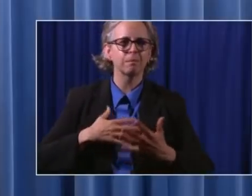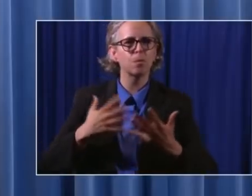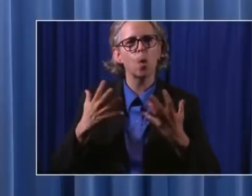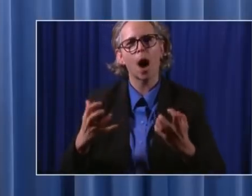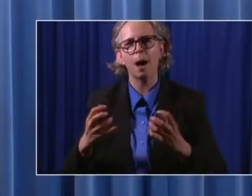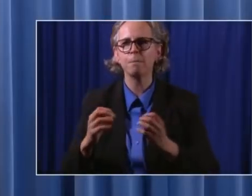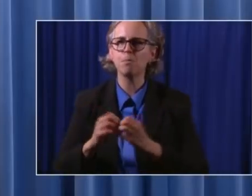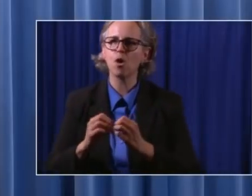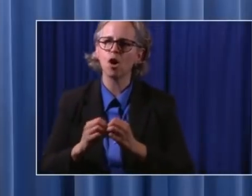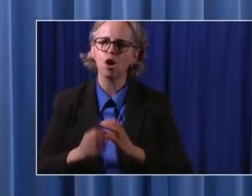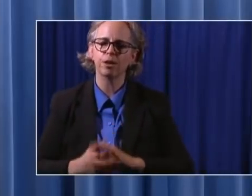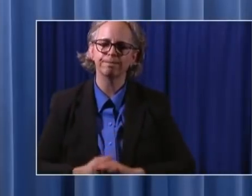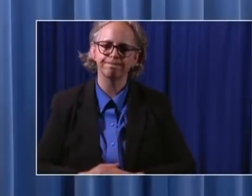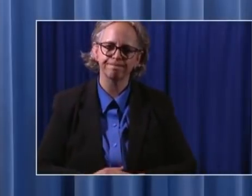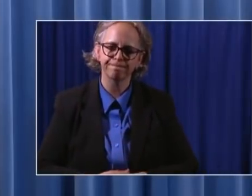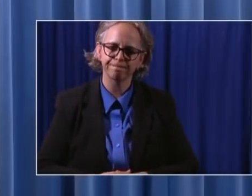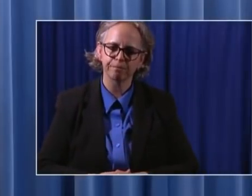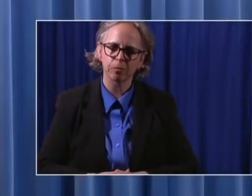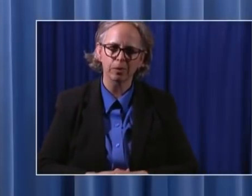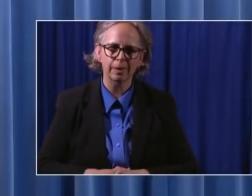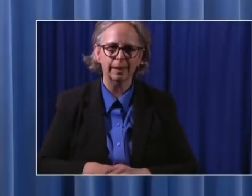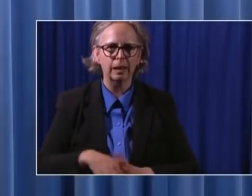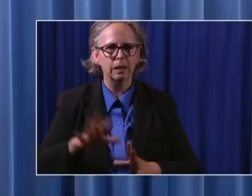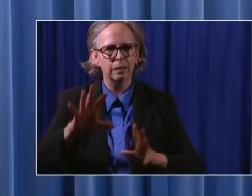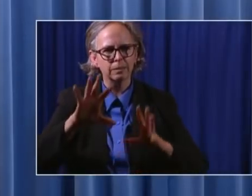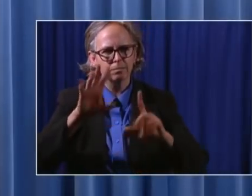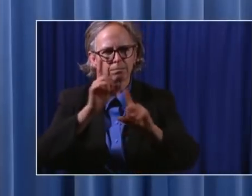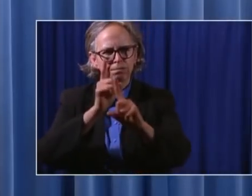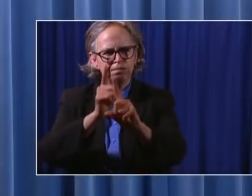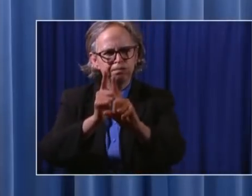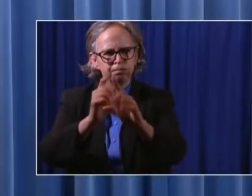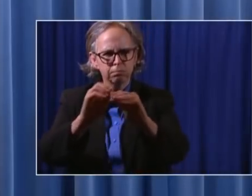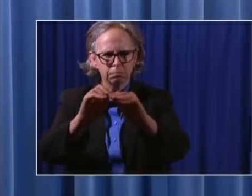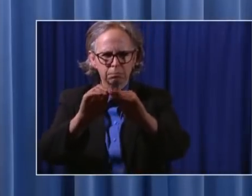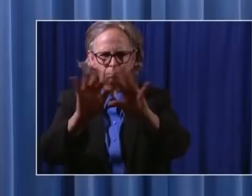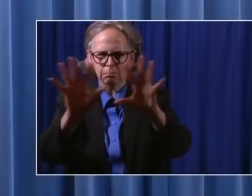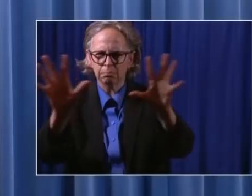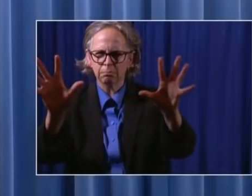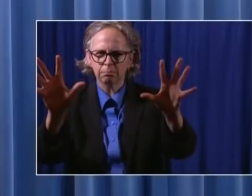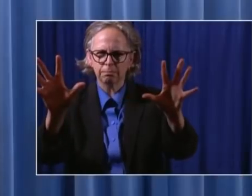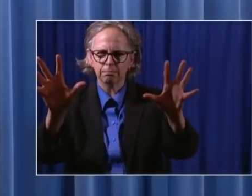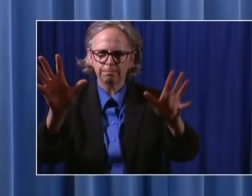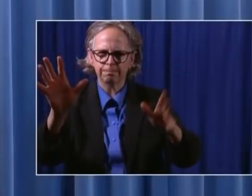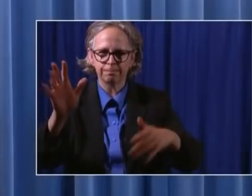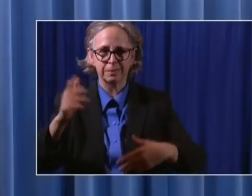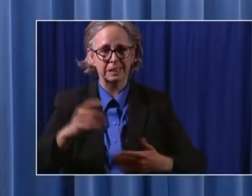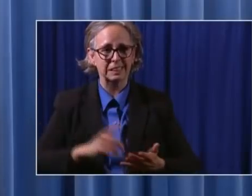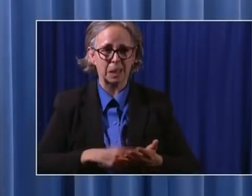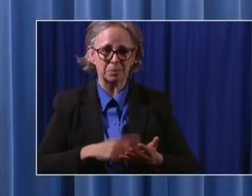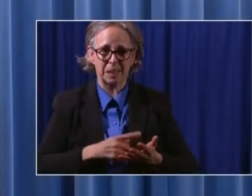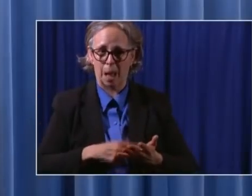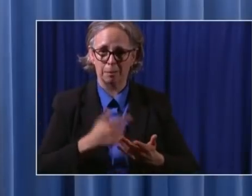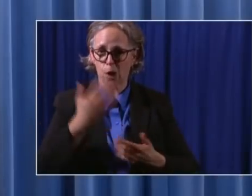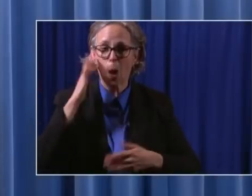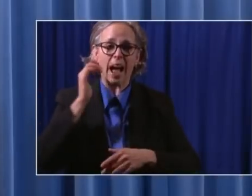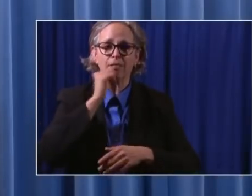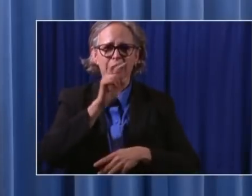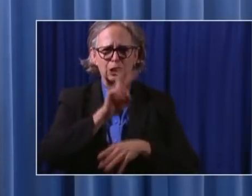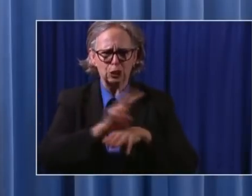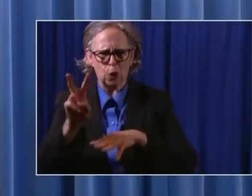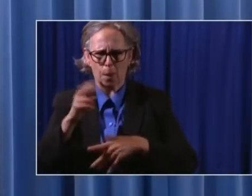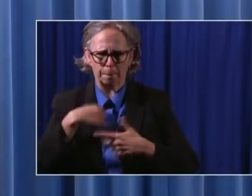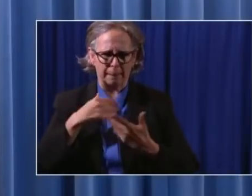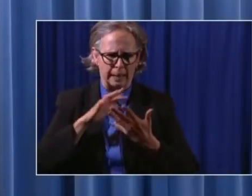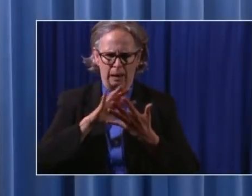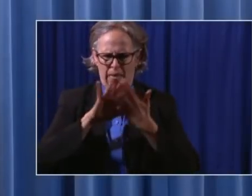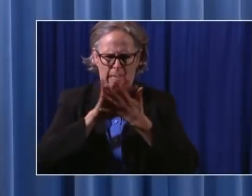maybe cohesive environment or cohesive speech than I do sometimes when I'm here, because I wanted to